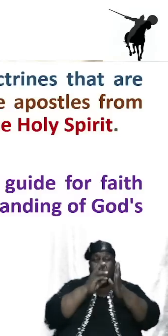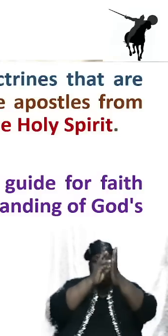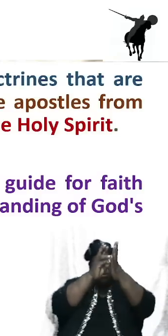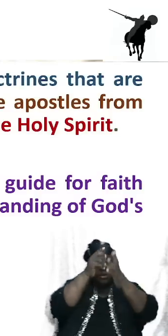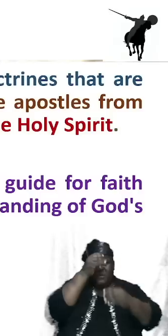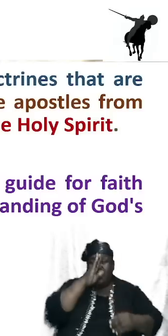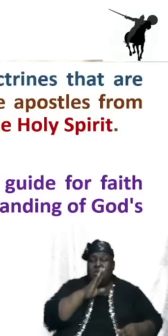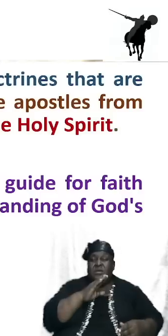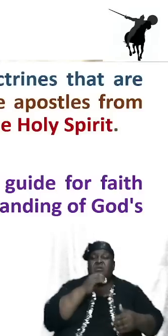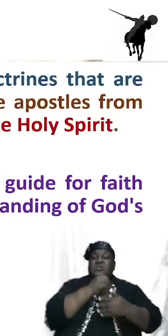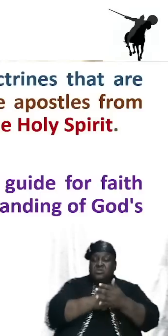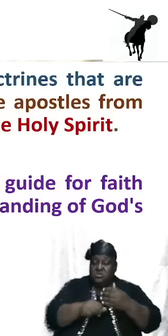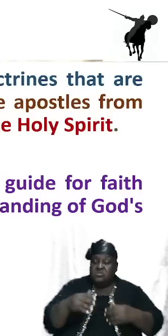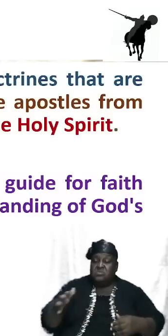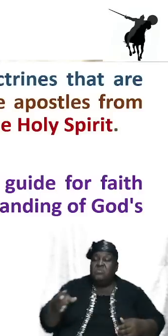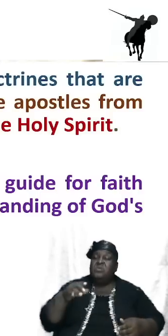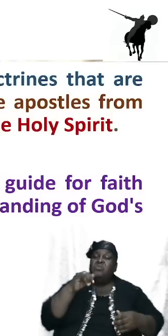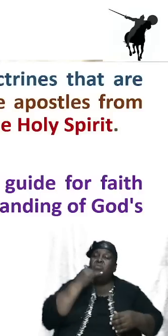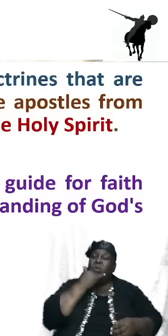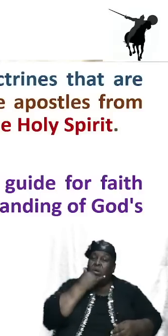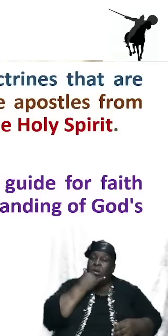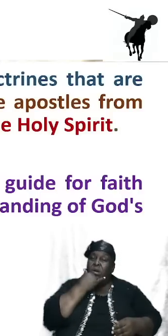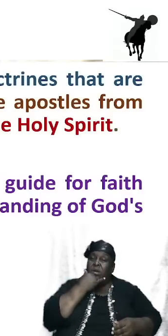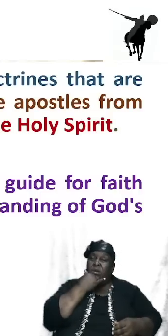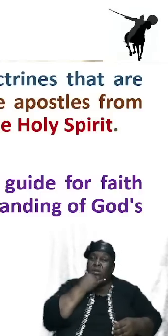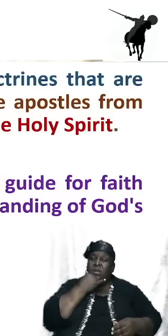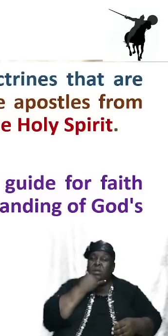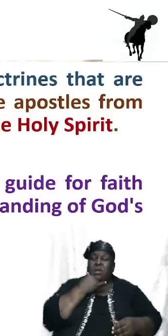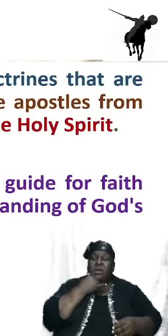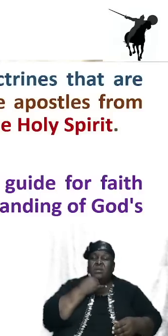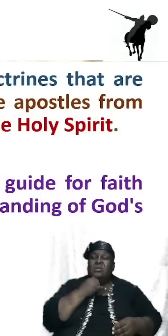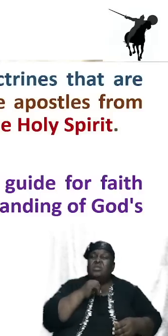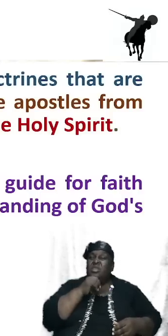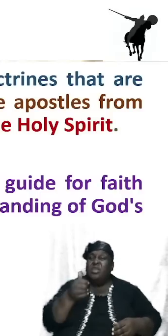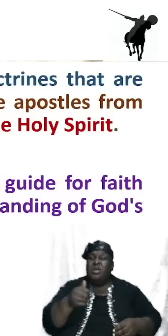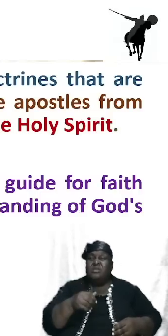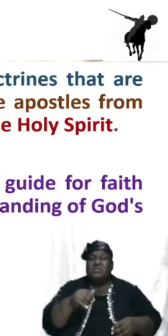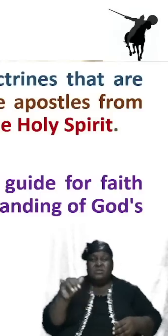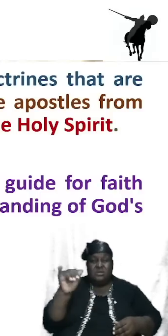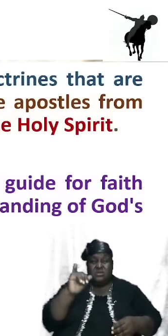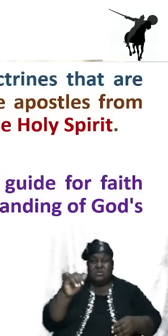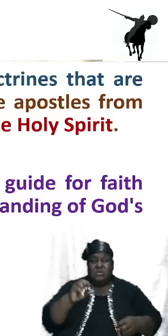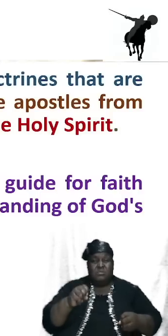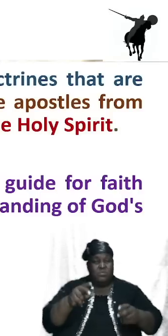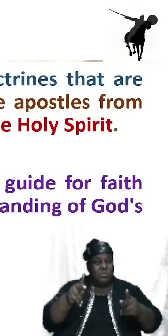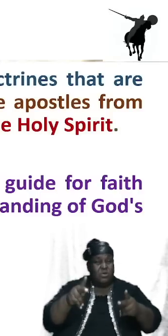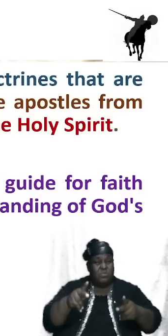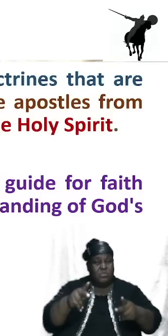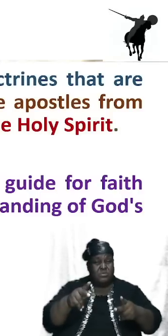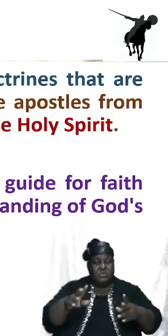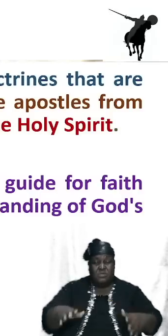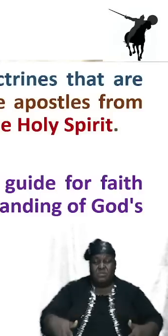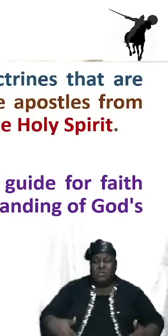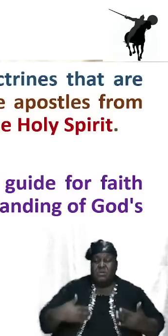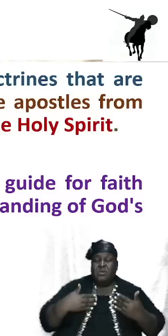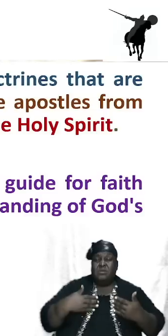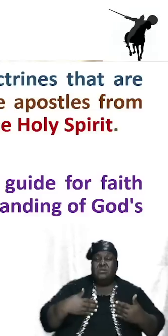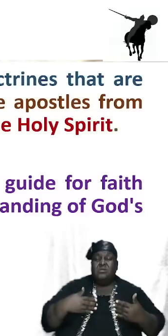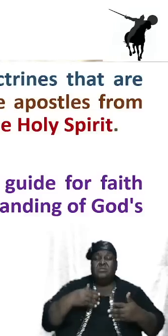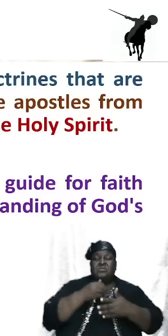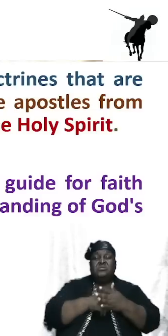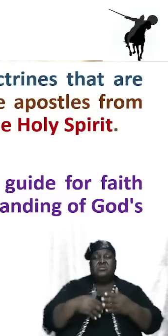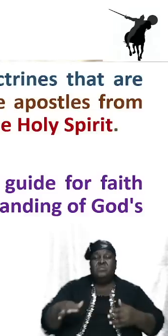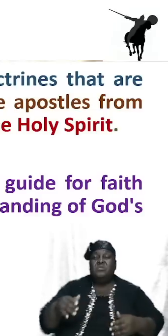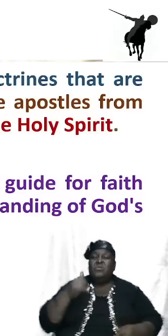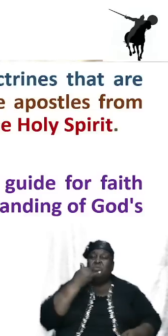then something is wrong with it. And if it's not in line with the purpose of God for your life, then something is wrong with it. Because sound doctrine is supposed